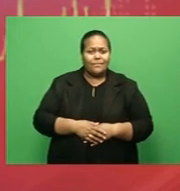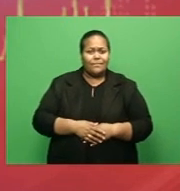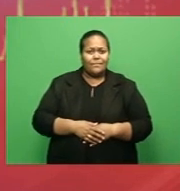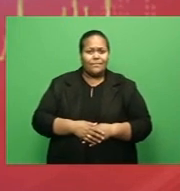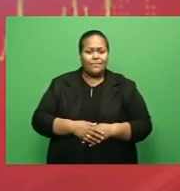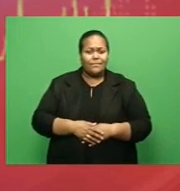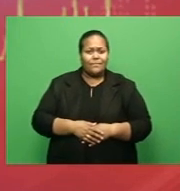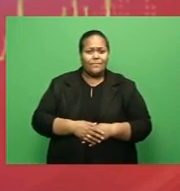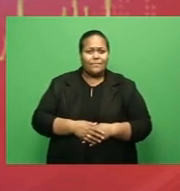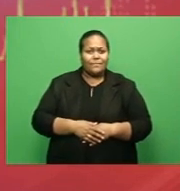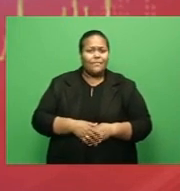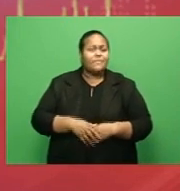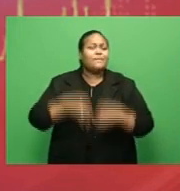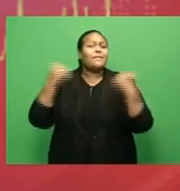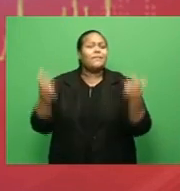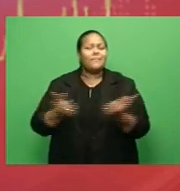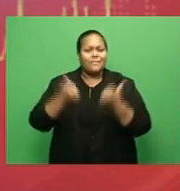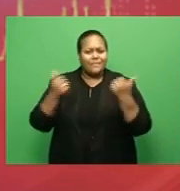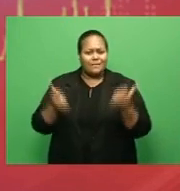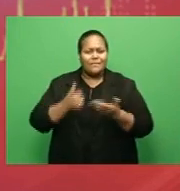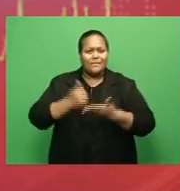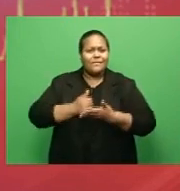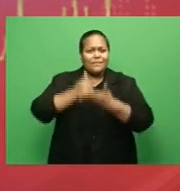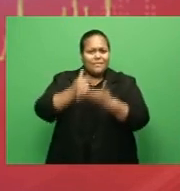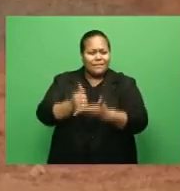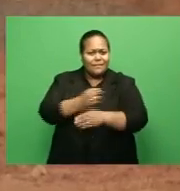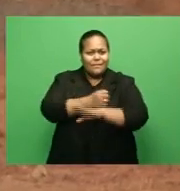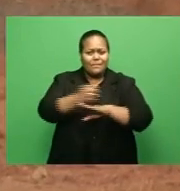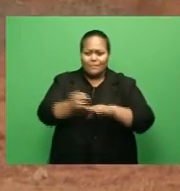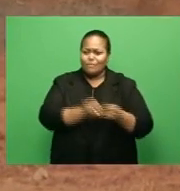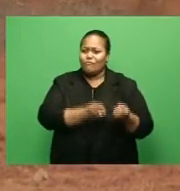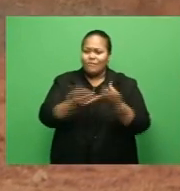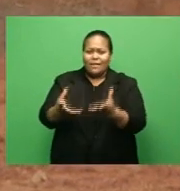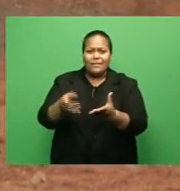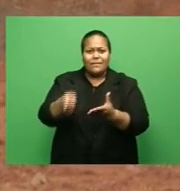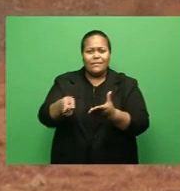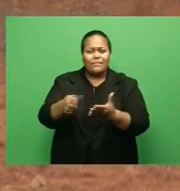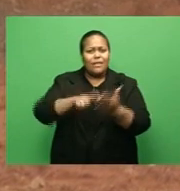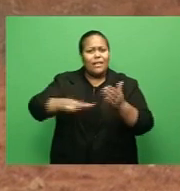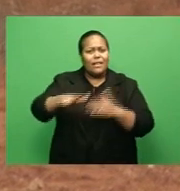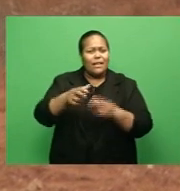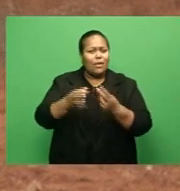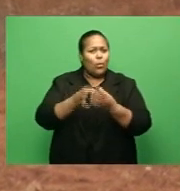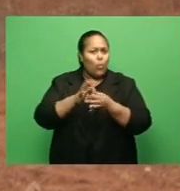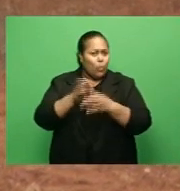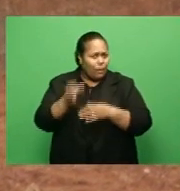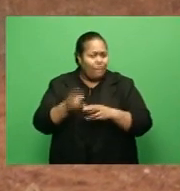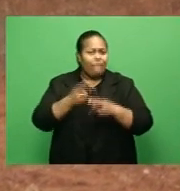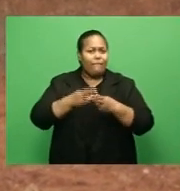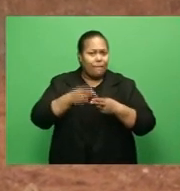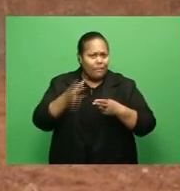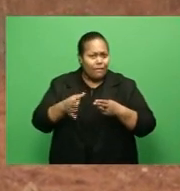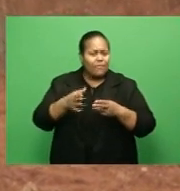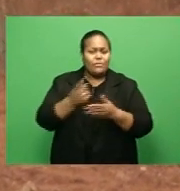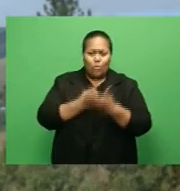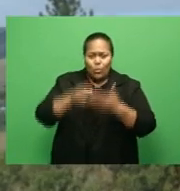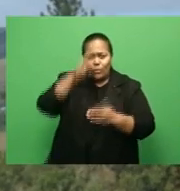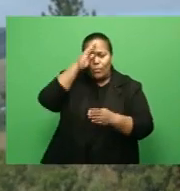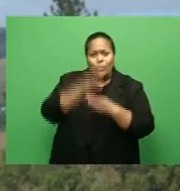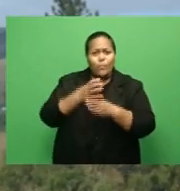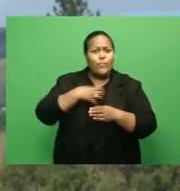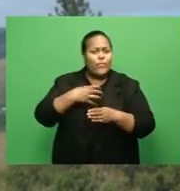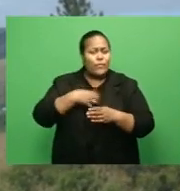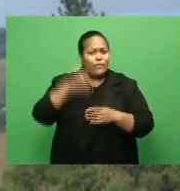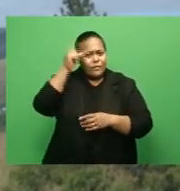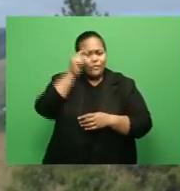There's a lot of assistance that the government is providing, especially for landowners and also farmers. And I can only hope more Fijians will come forward